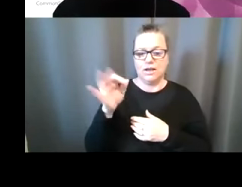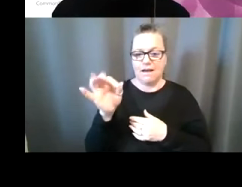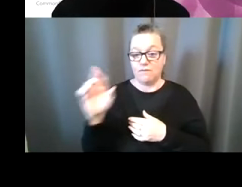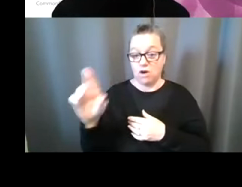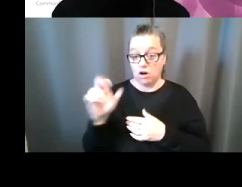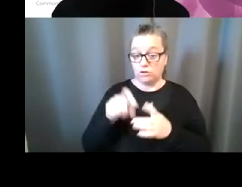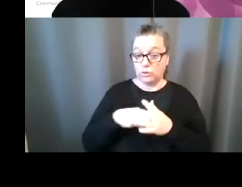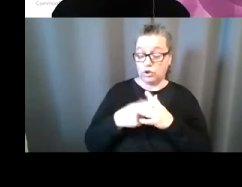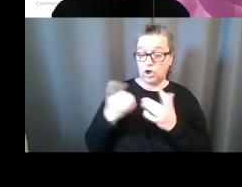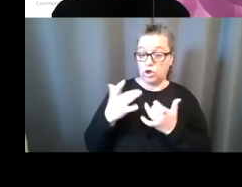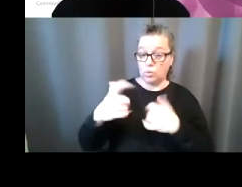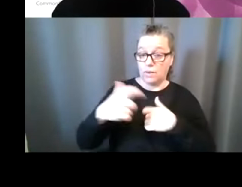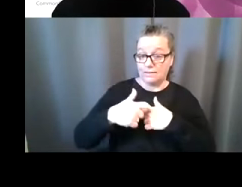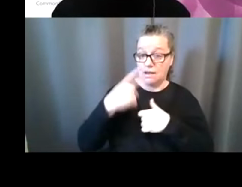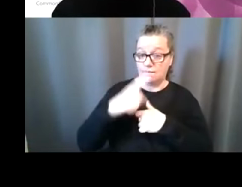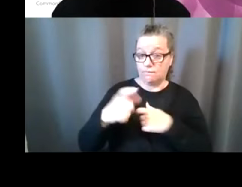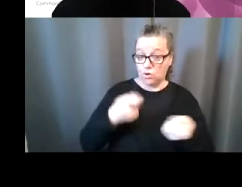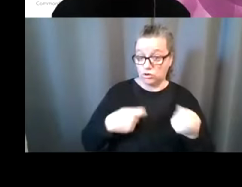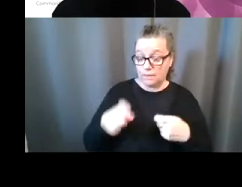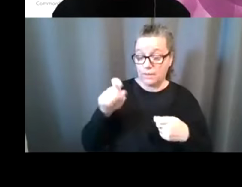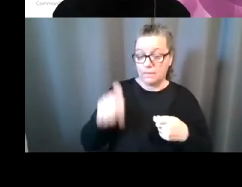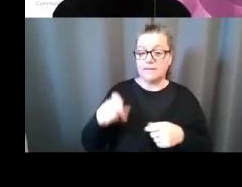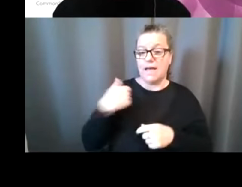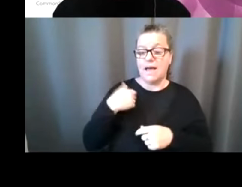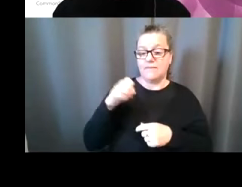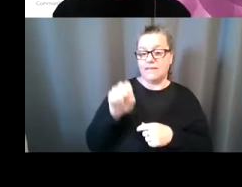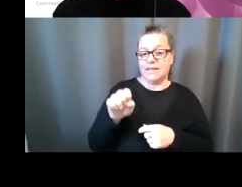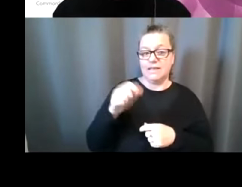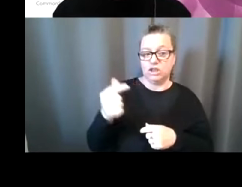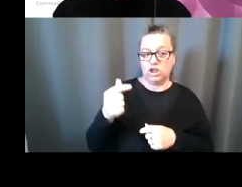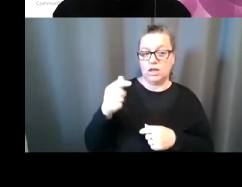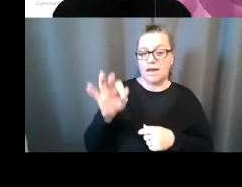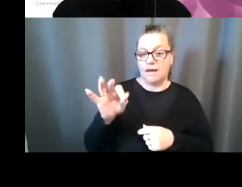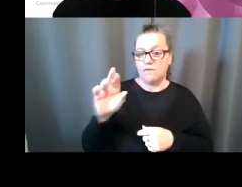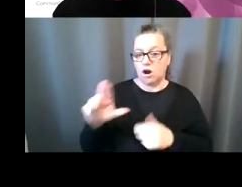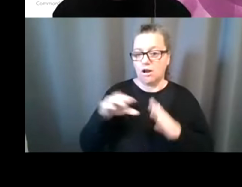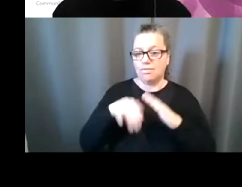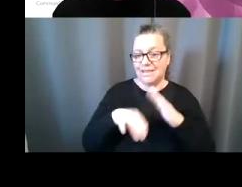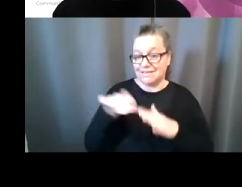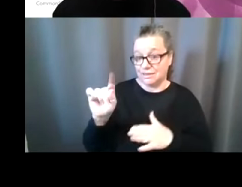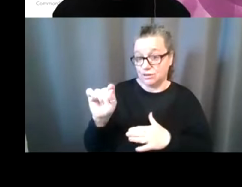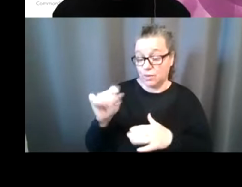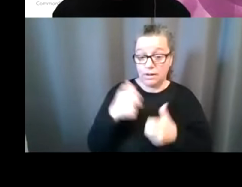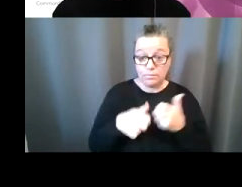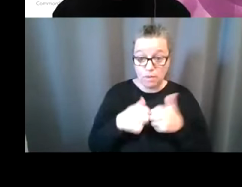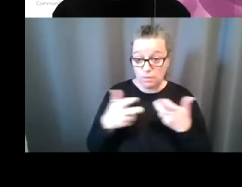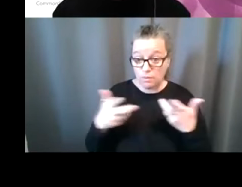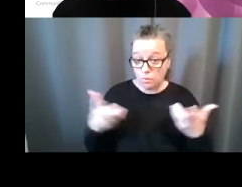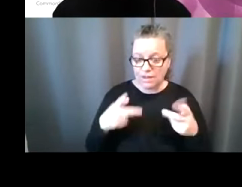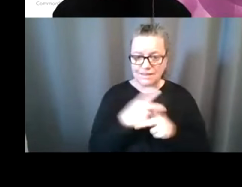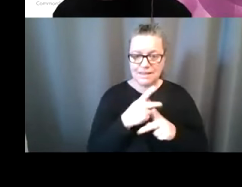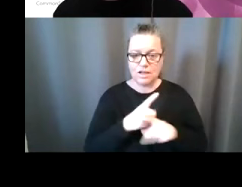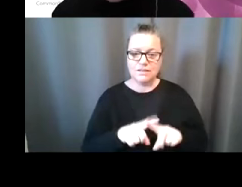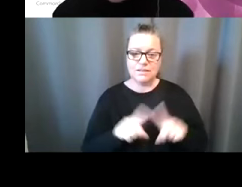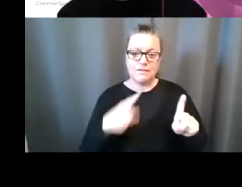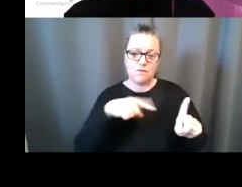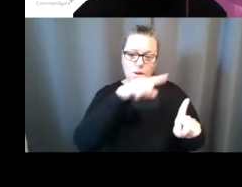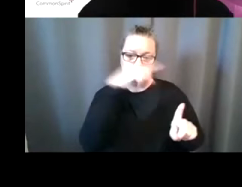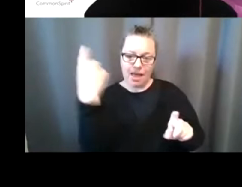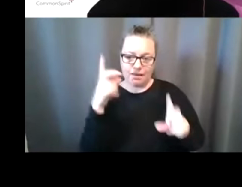your wait time for transplant, you must have an EGFR of less than 20. Well, the problem is EGFR is calculated differently for Black